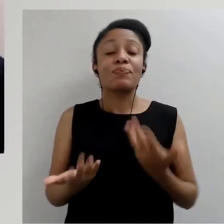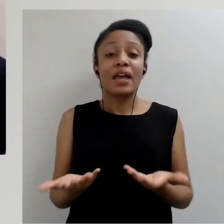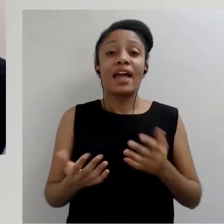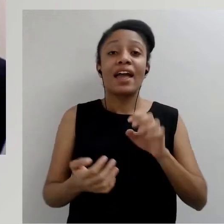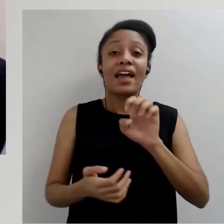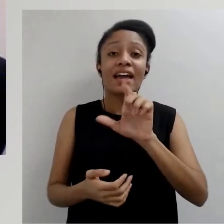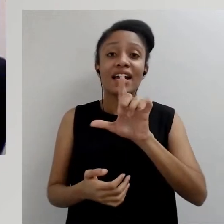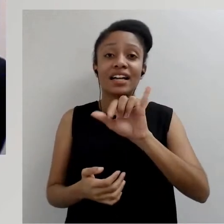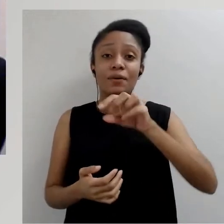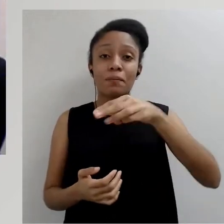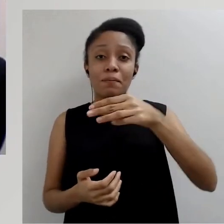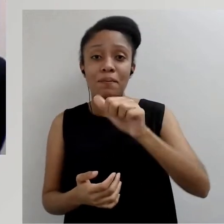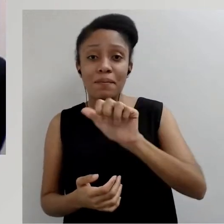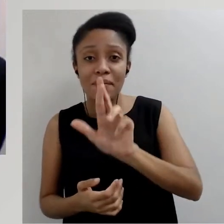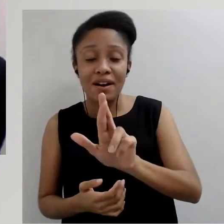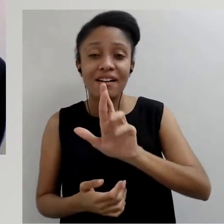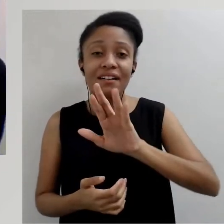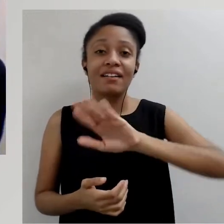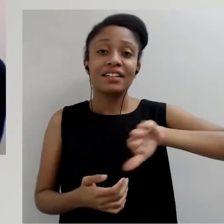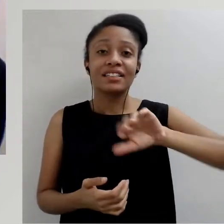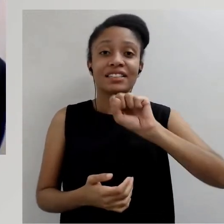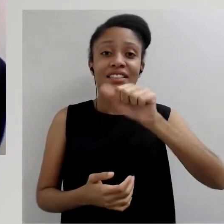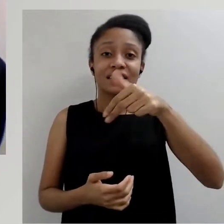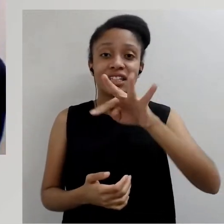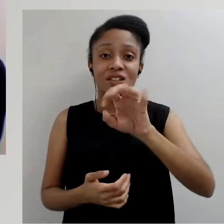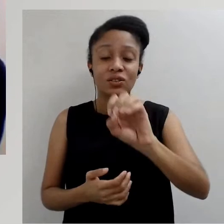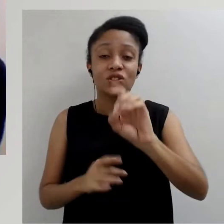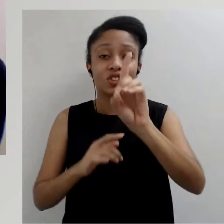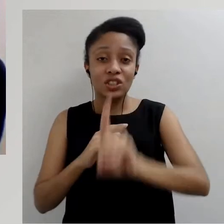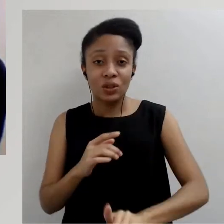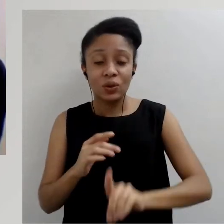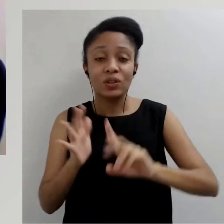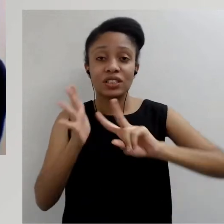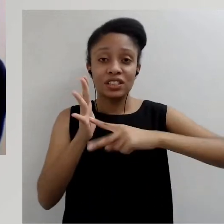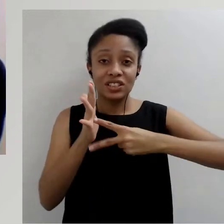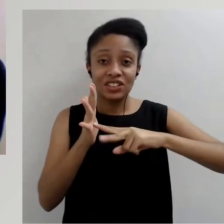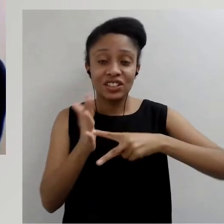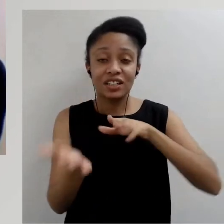The question is from Osmar Santos, that is the director of